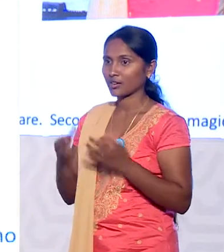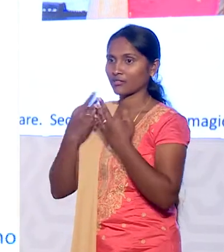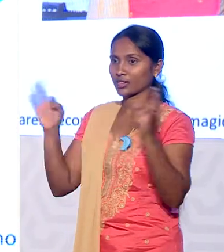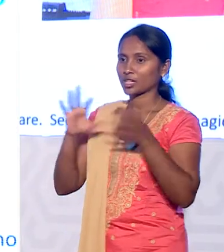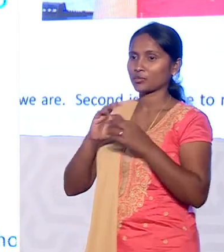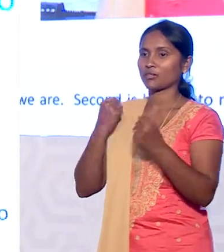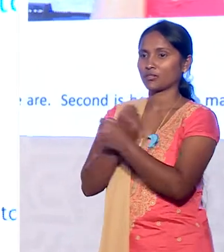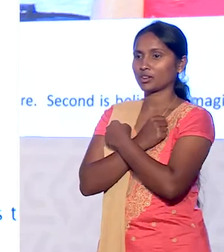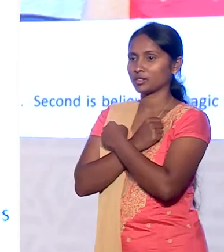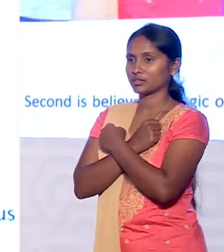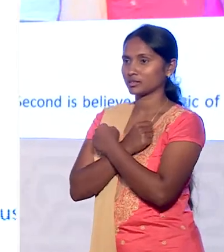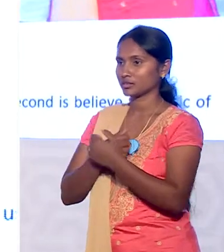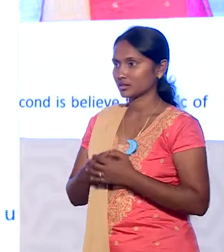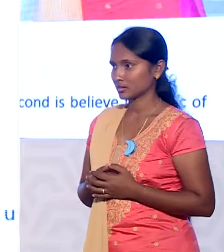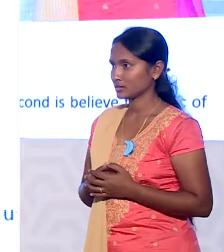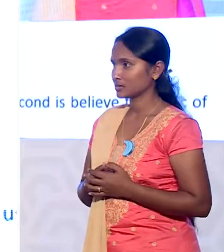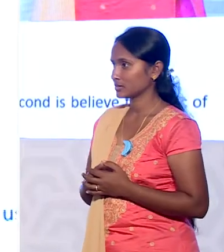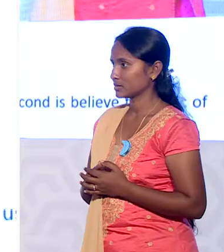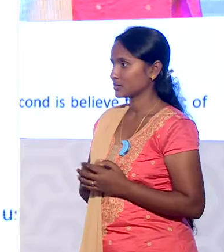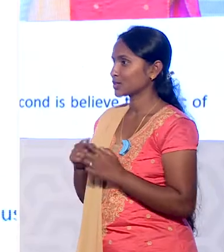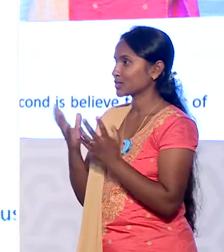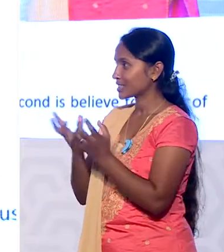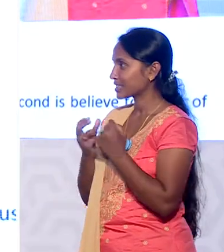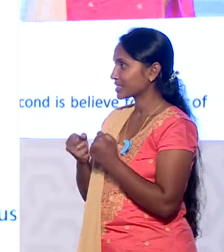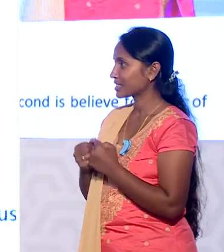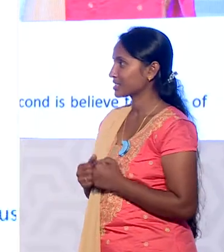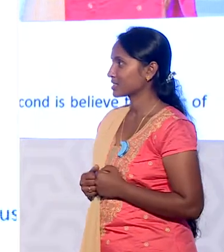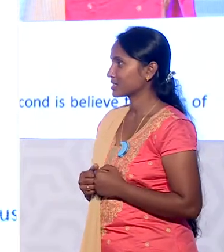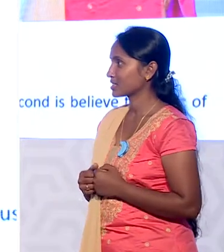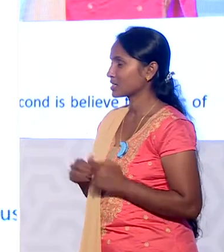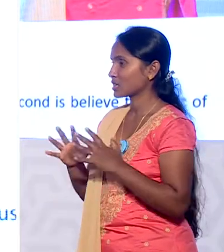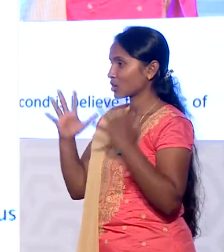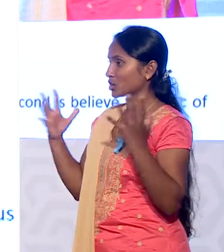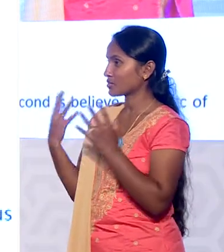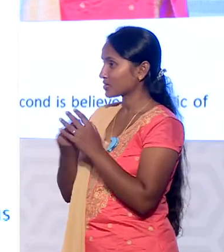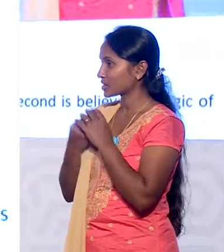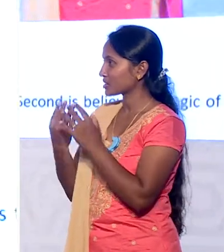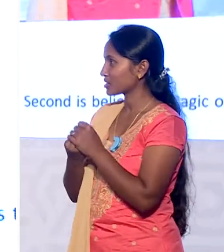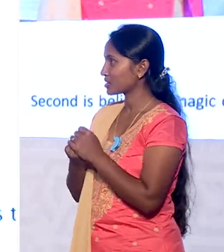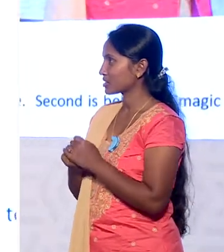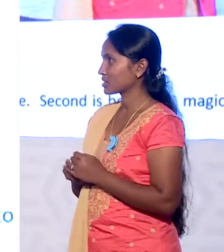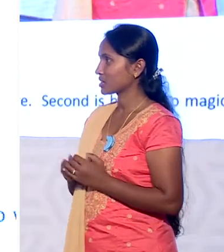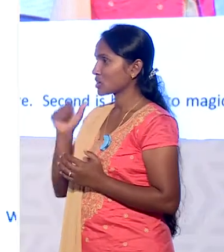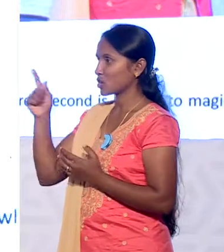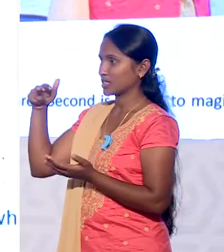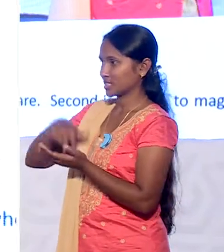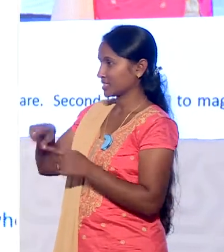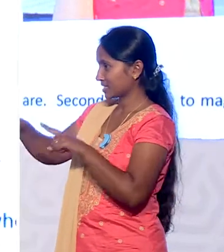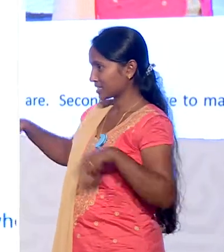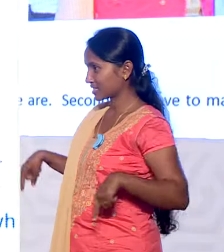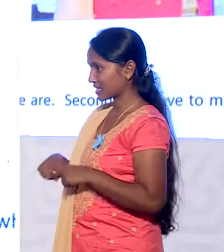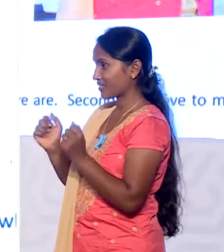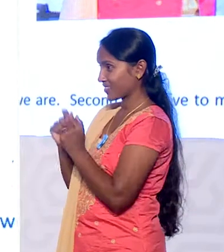love and to connect. That's what conclusion is. I'm not standing on this stage because of that